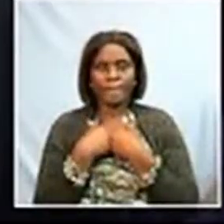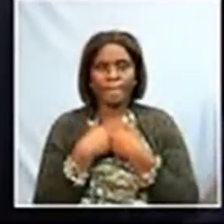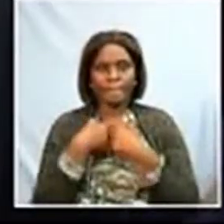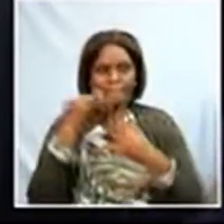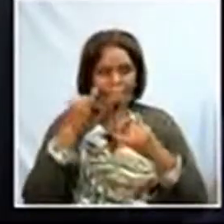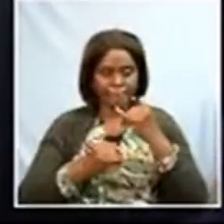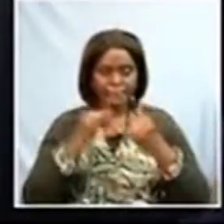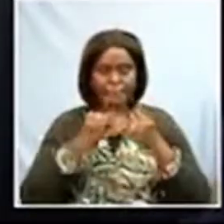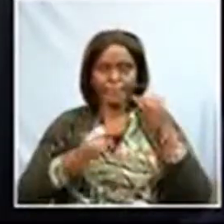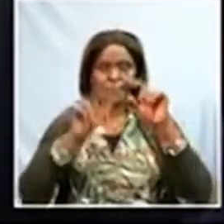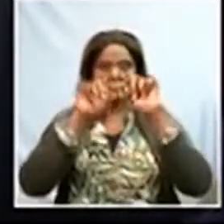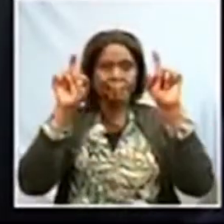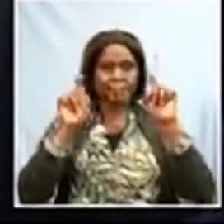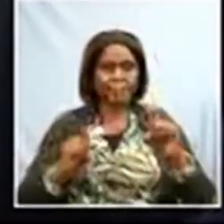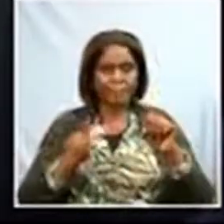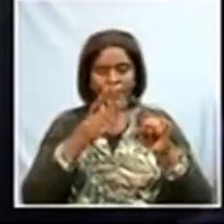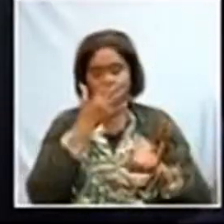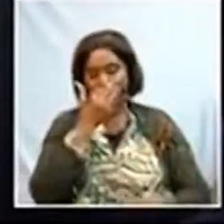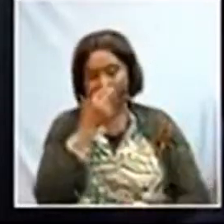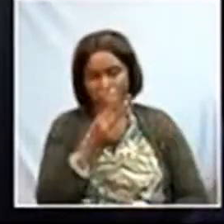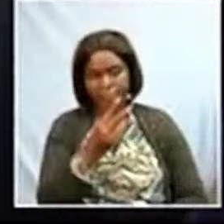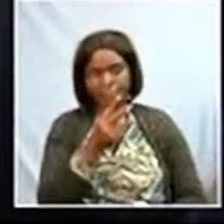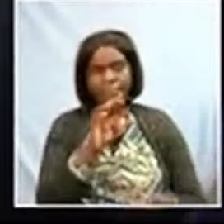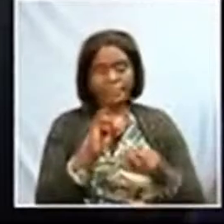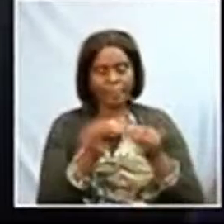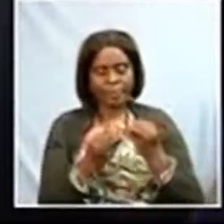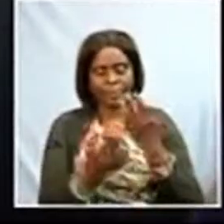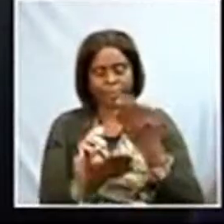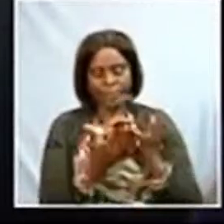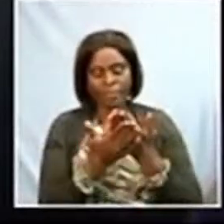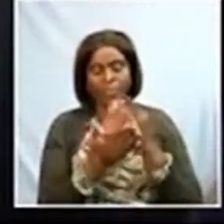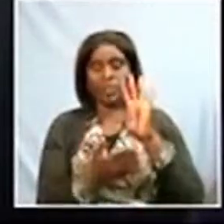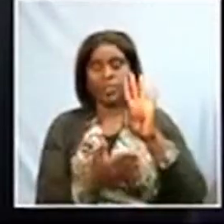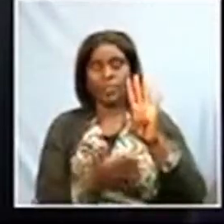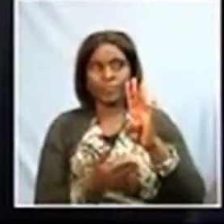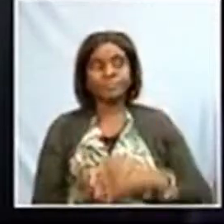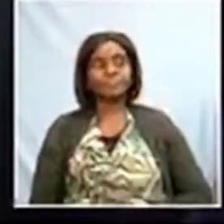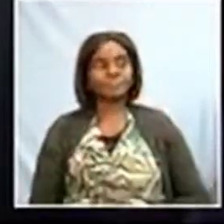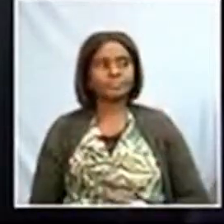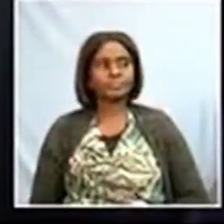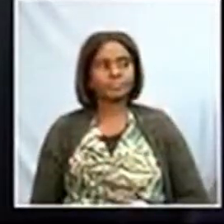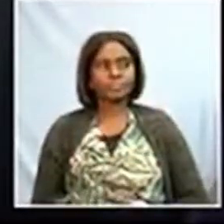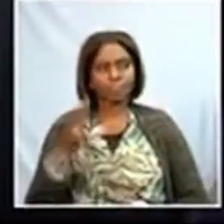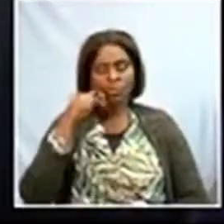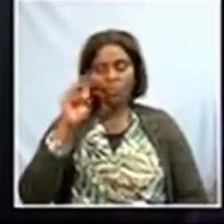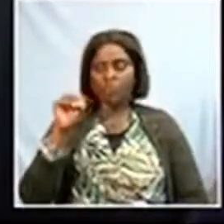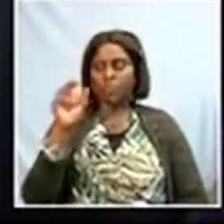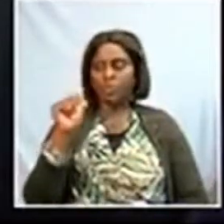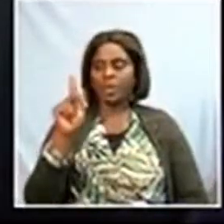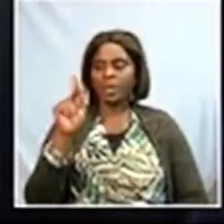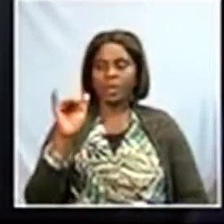completion certificate. Let's look at Appendix B, completion certificate. Yes. For Nakaya.